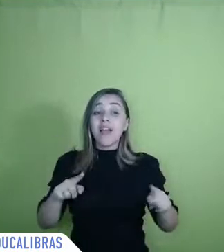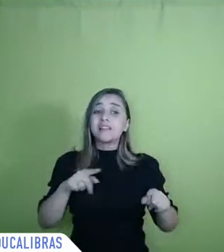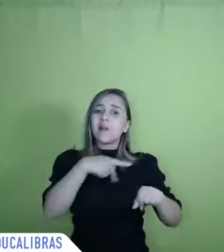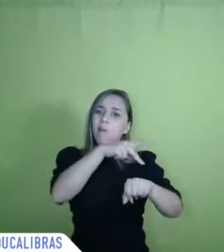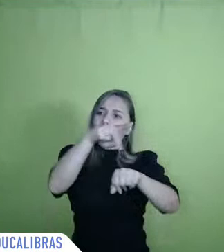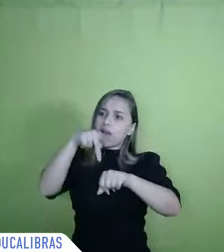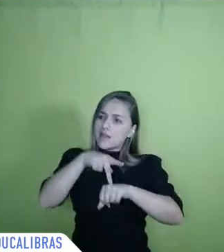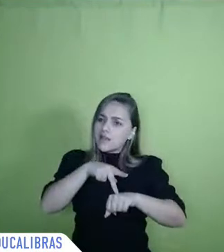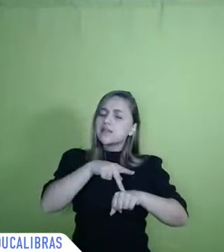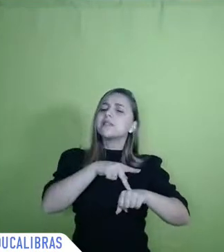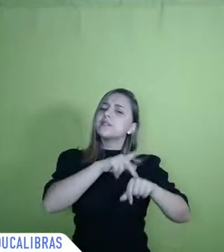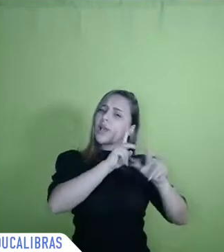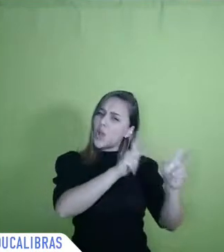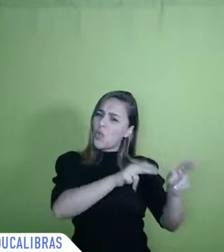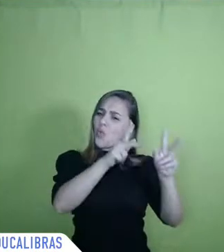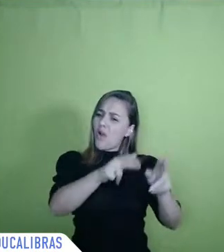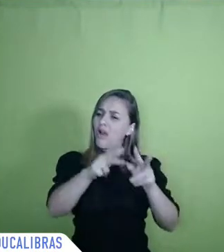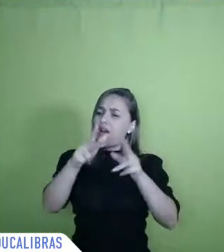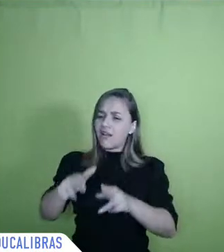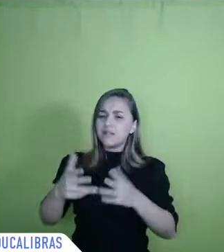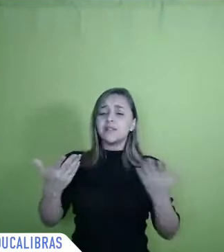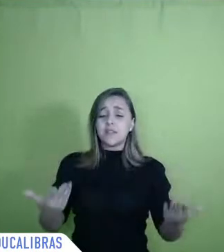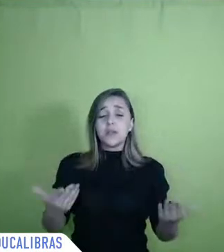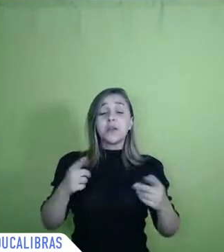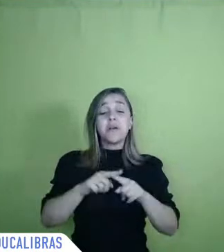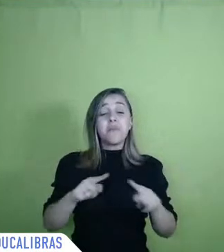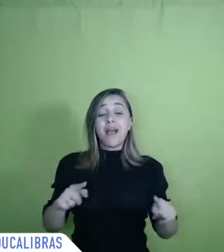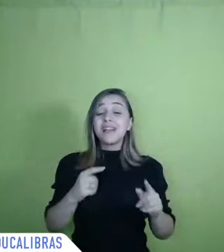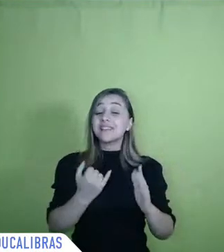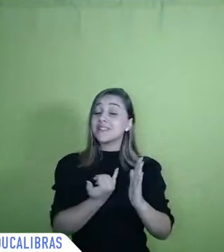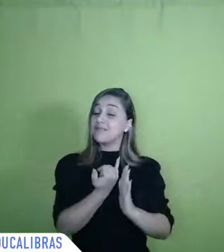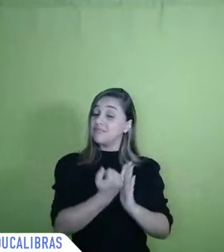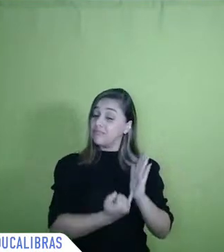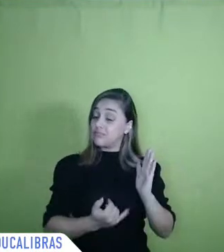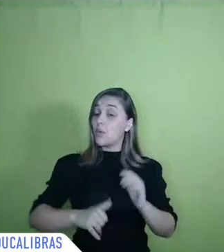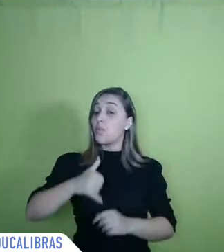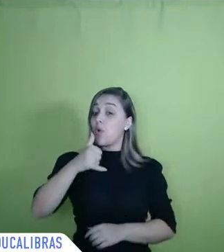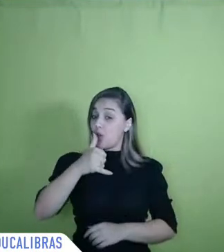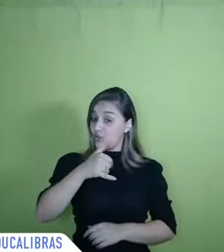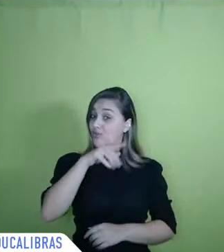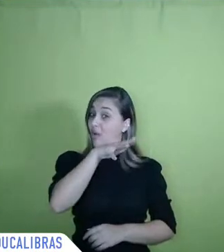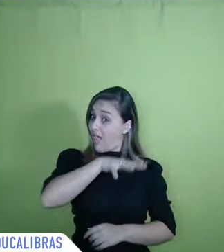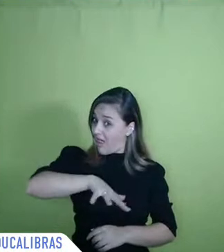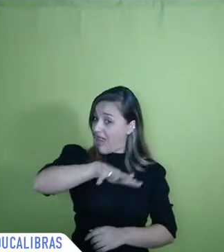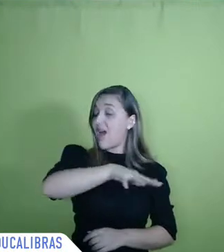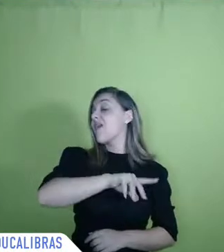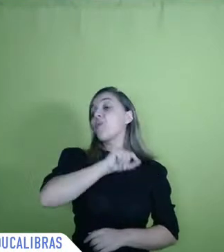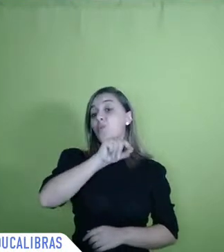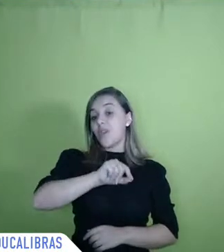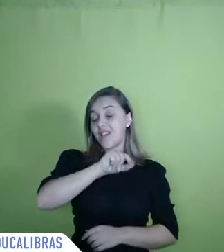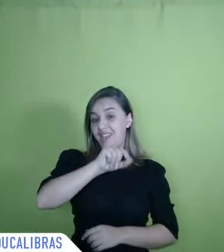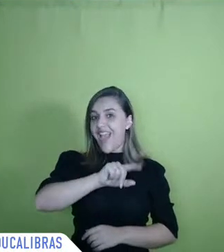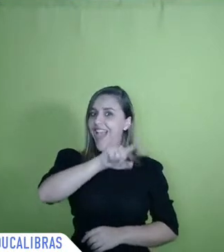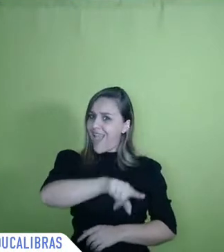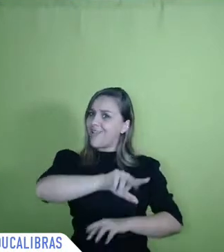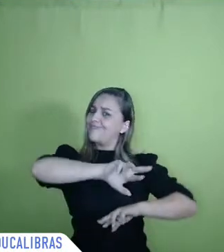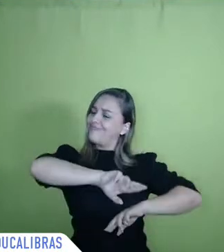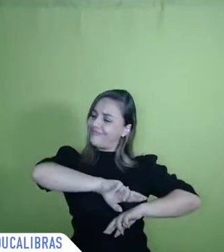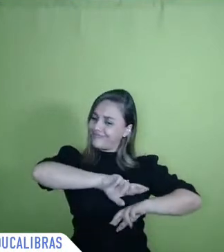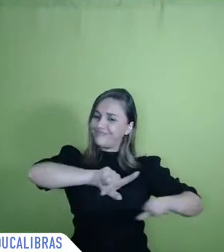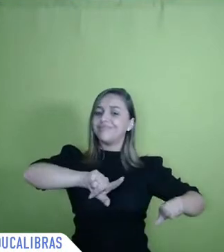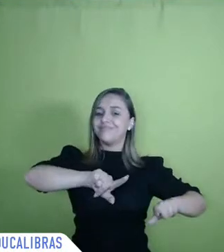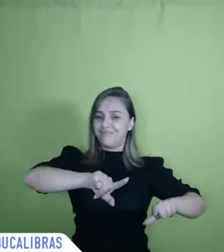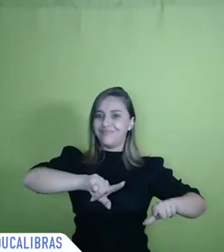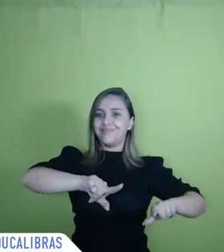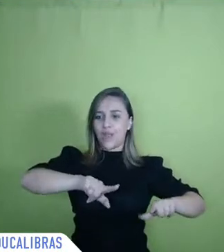higher tax rates, in the post-war period in the 50s, 60s, 70s, and 80s, than in the subsequent